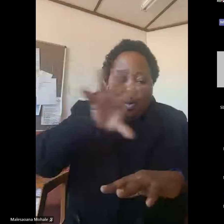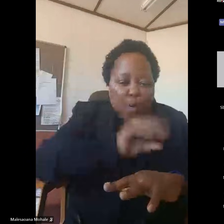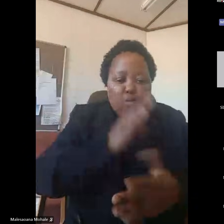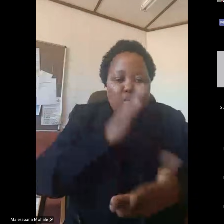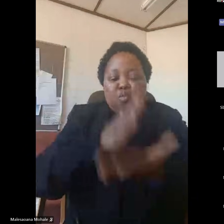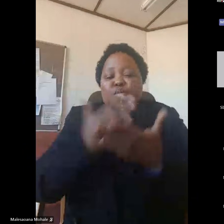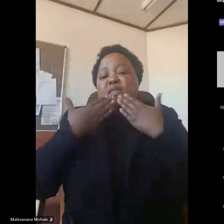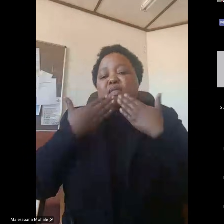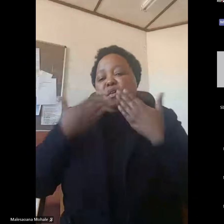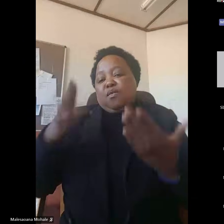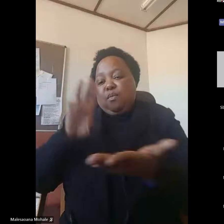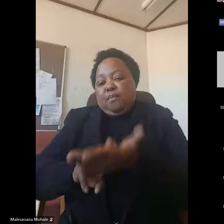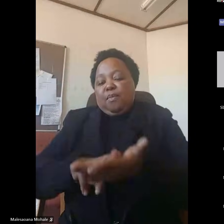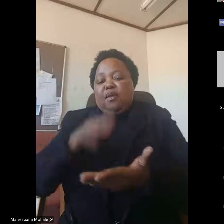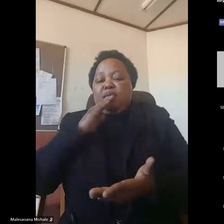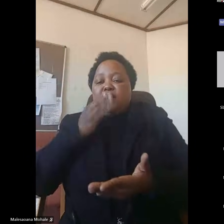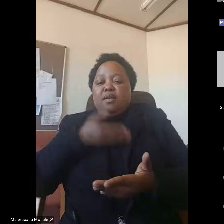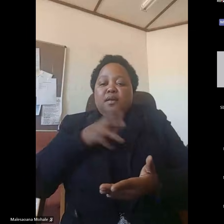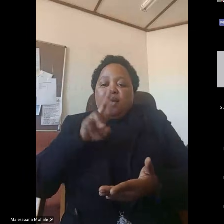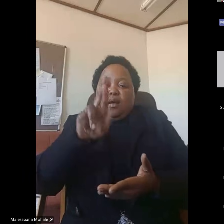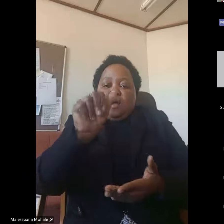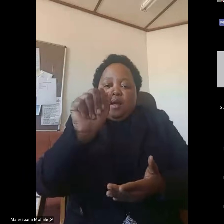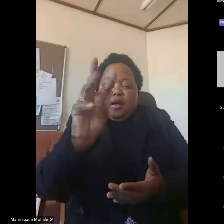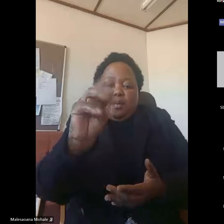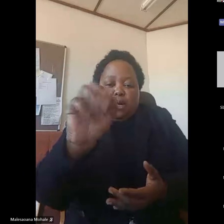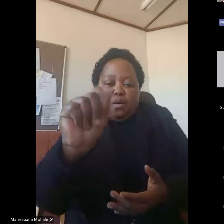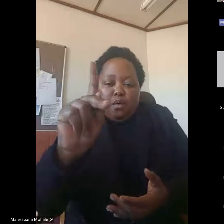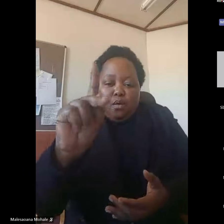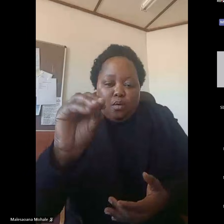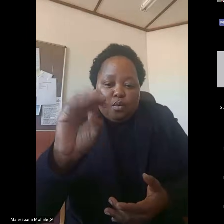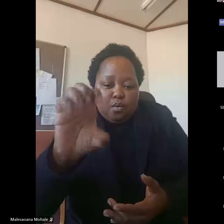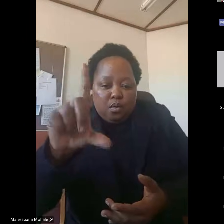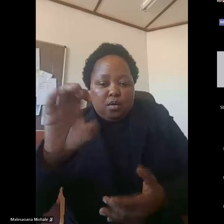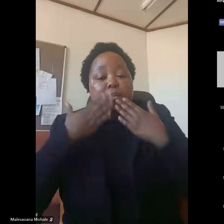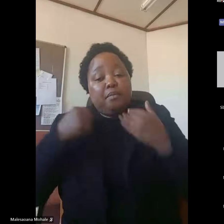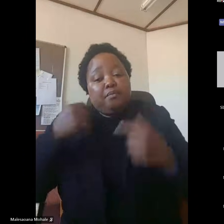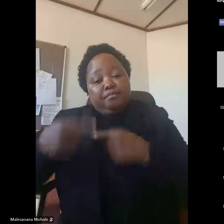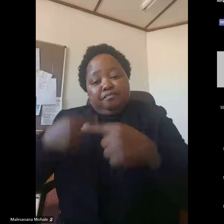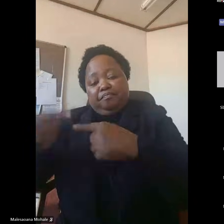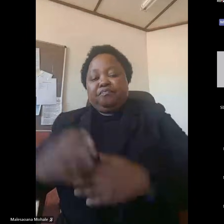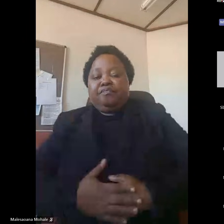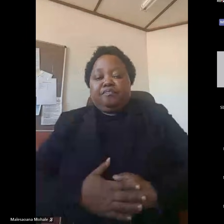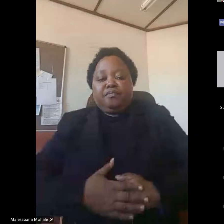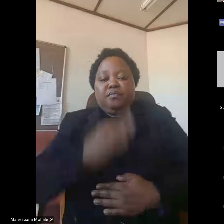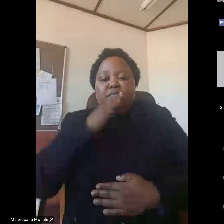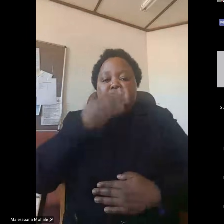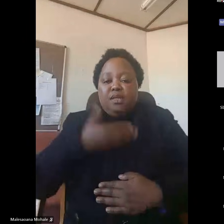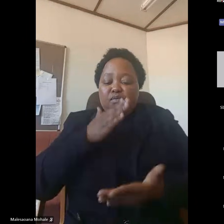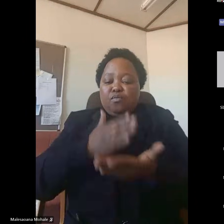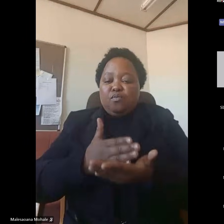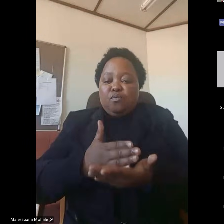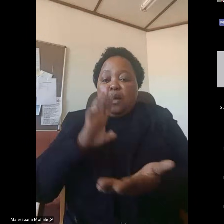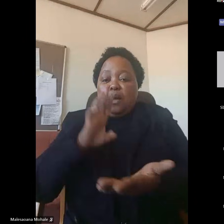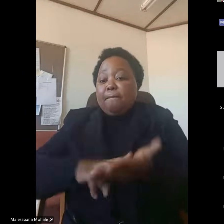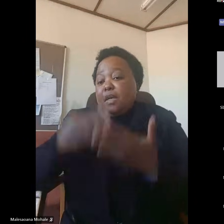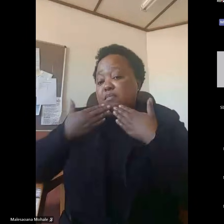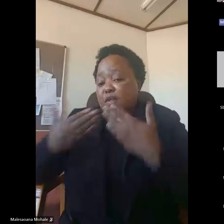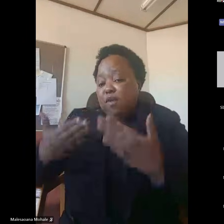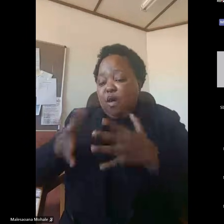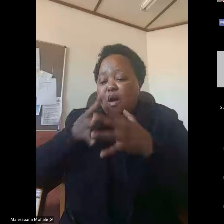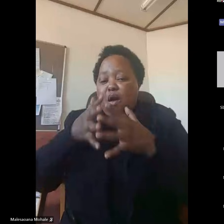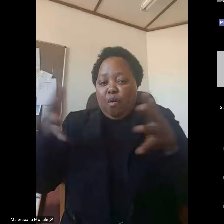you, Dr. Thank you very much, Shinda Dematu. And once again, Fifi, thank you for that